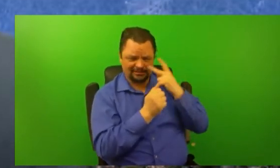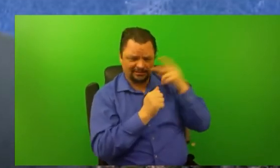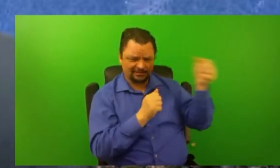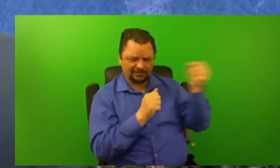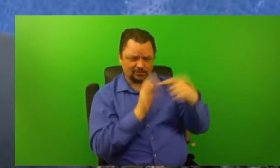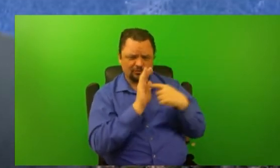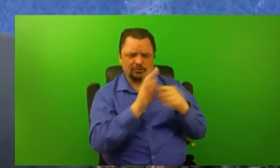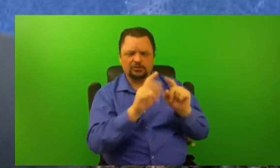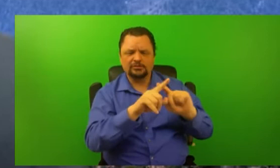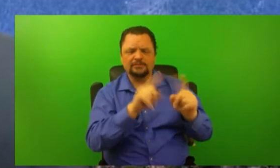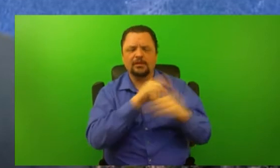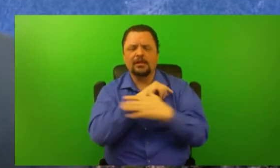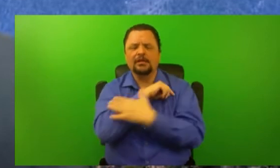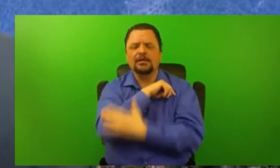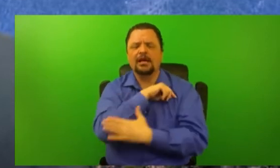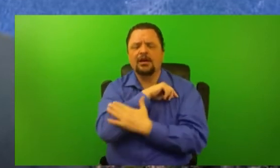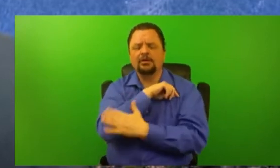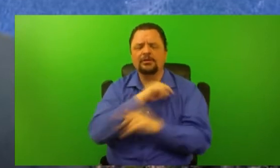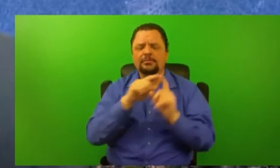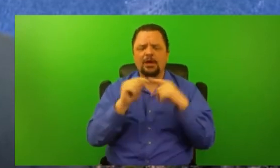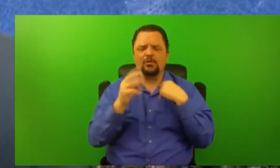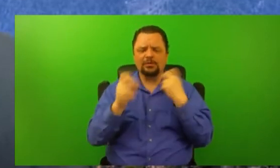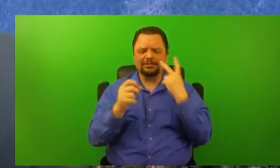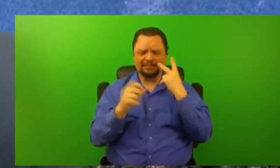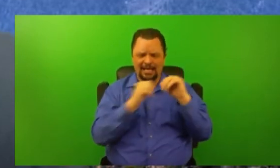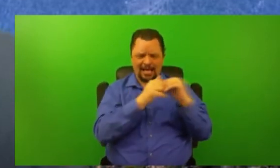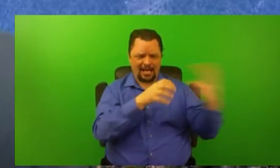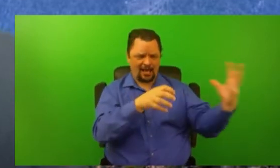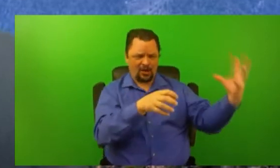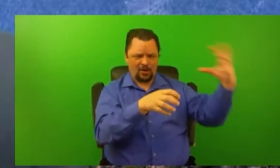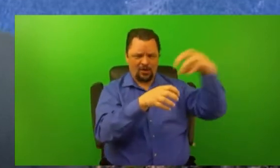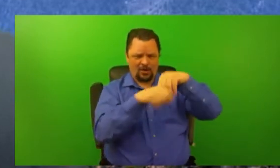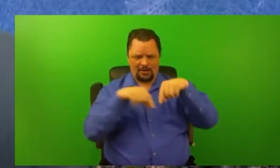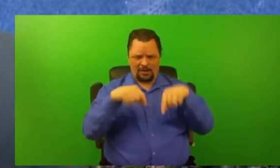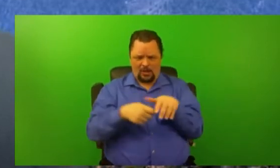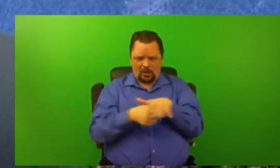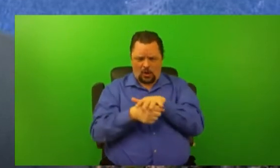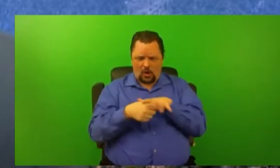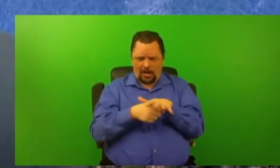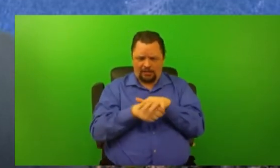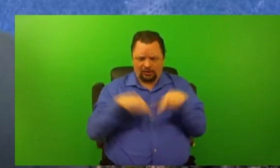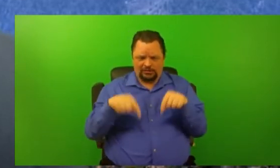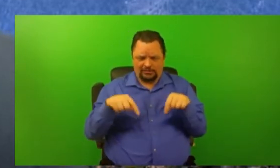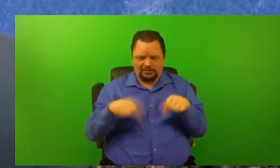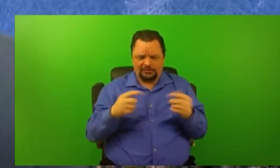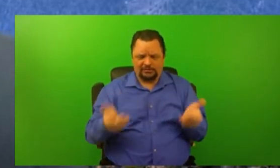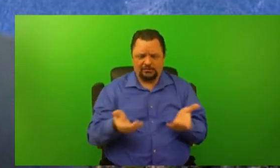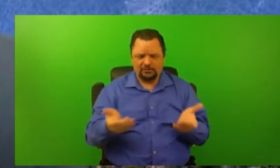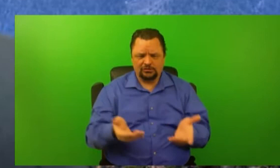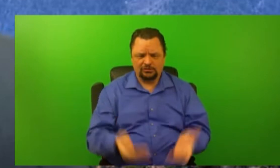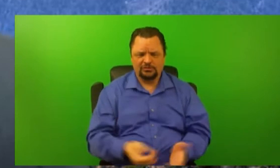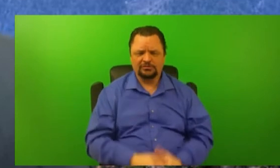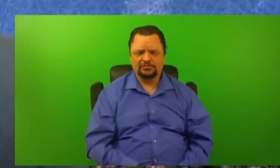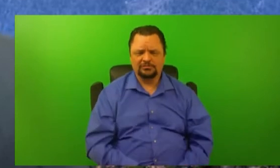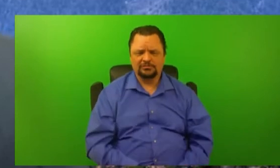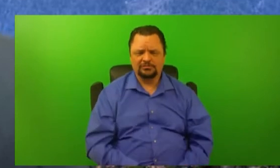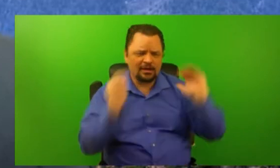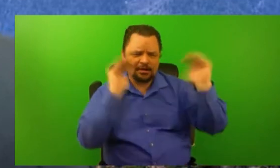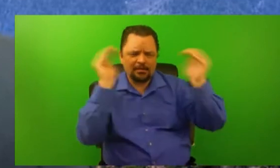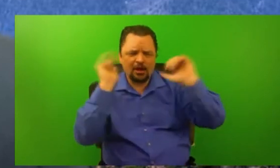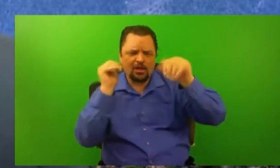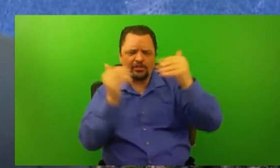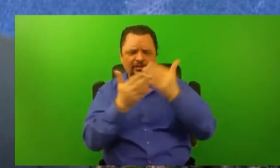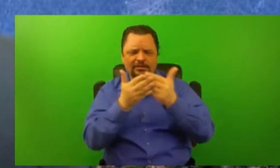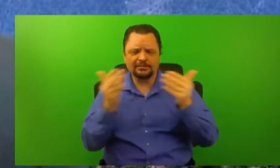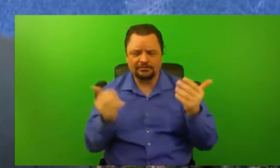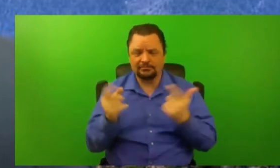can incorporate it locally here in terms of comparing the death rate to other things. In terms of hospital data, I don't think we would have access to that. This COVID